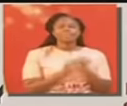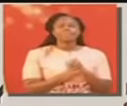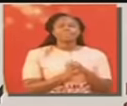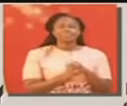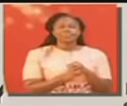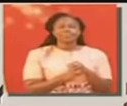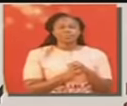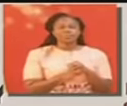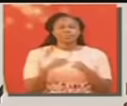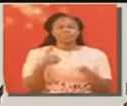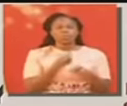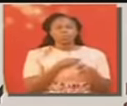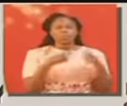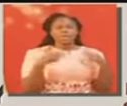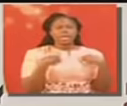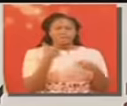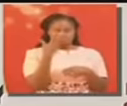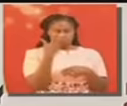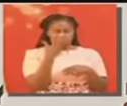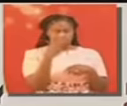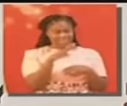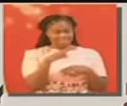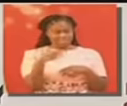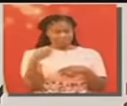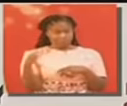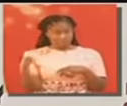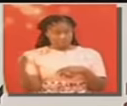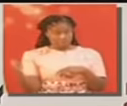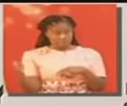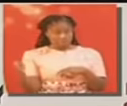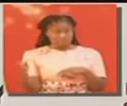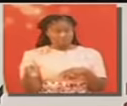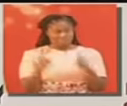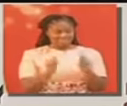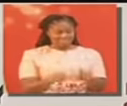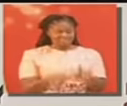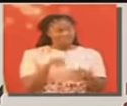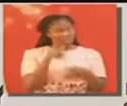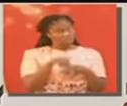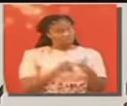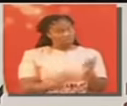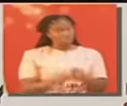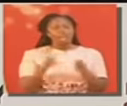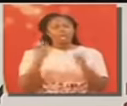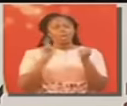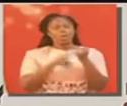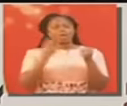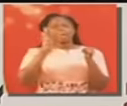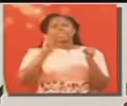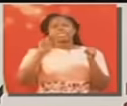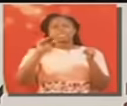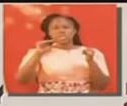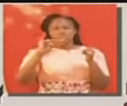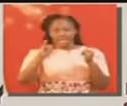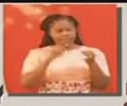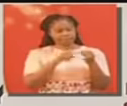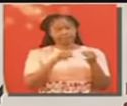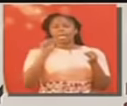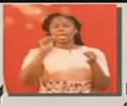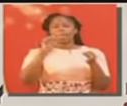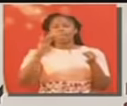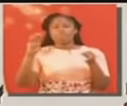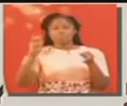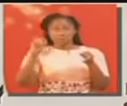we have three types of test kits in the country: BGI, Abbott,